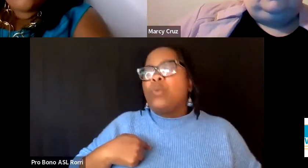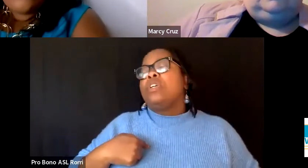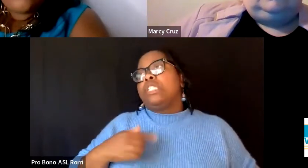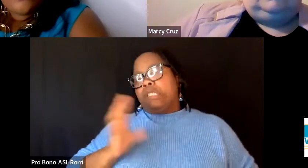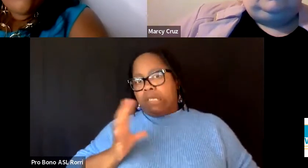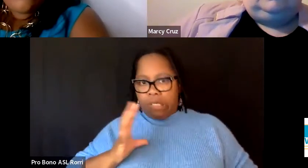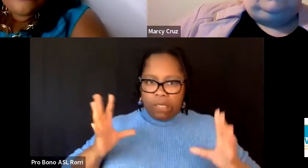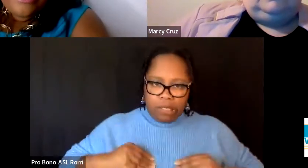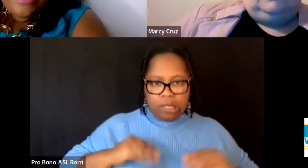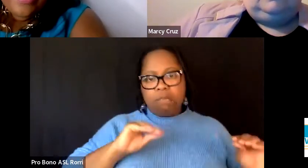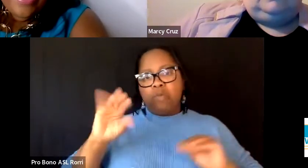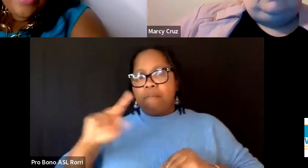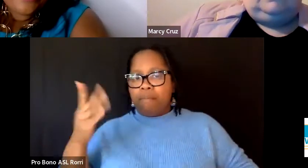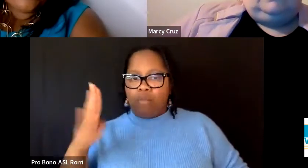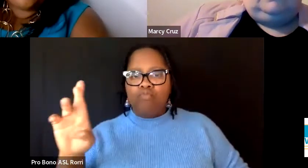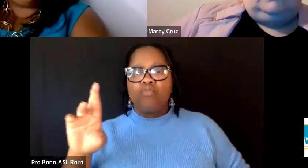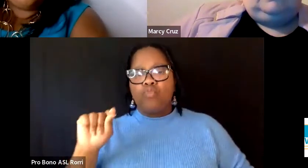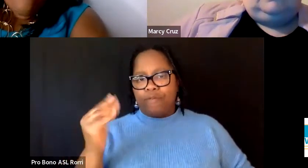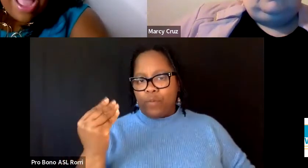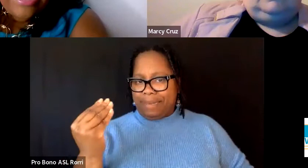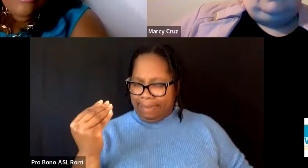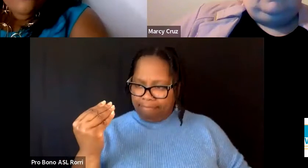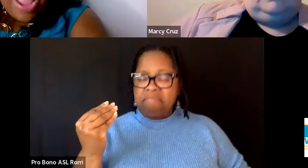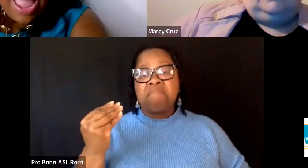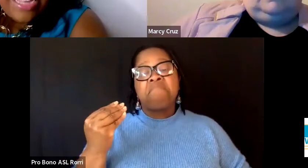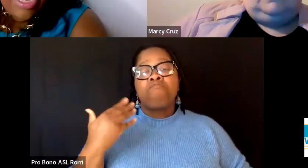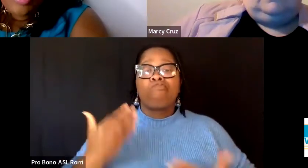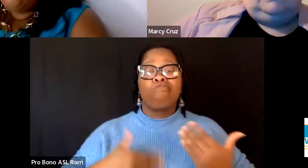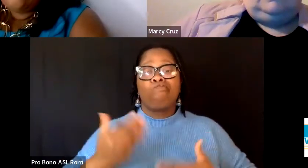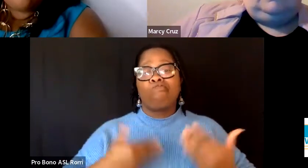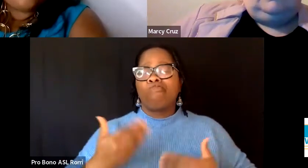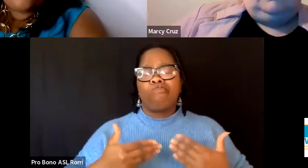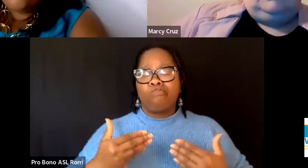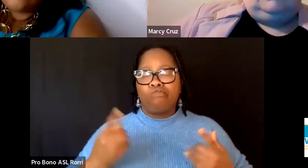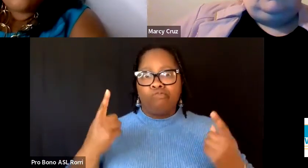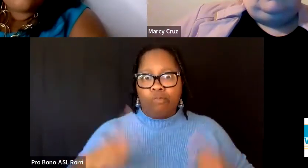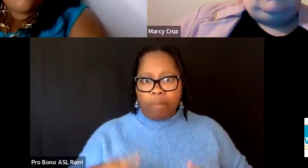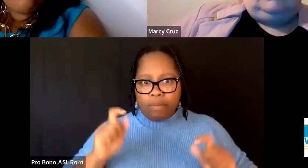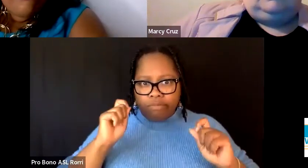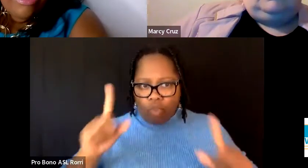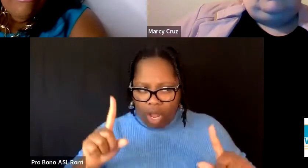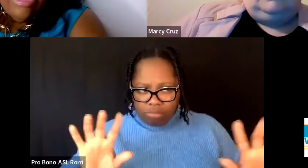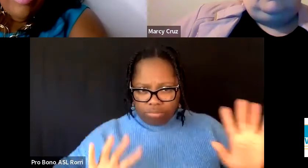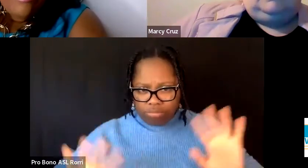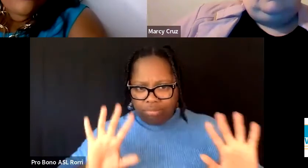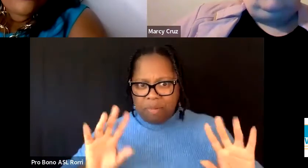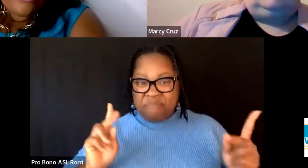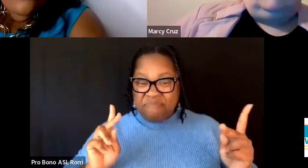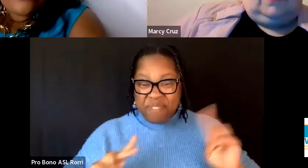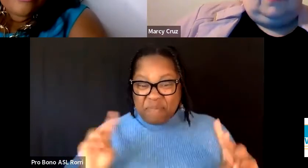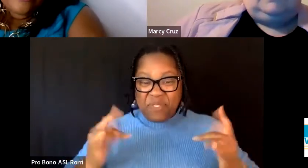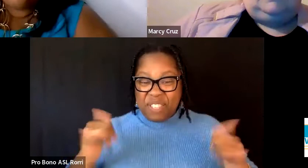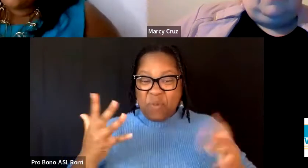to Baton Rouge in 2014. And to my surprise, people were still interested in booking me. People were